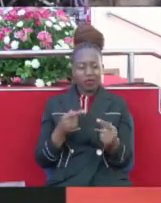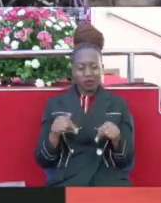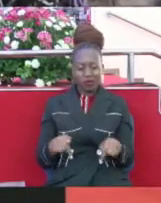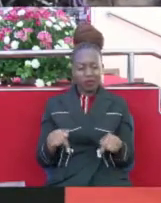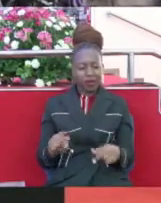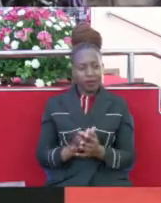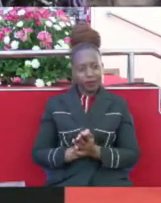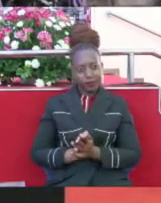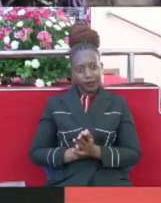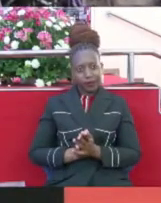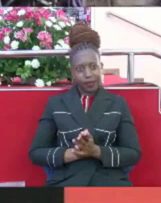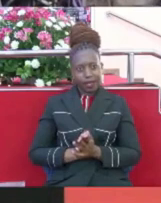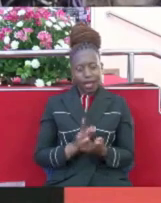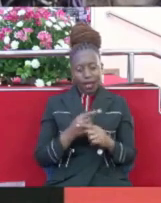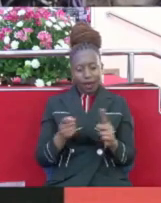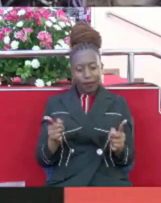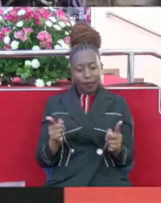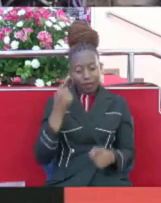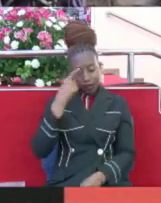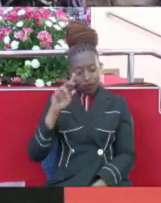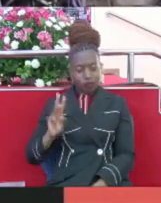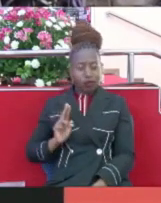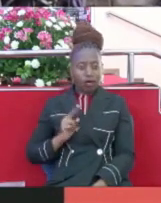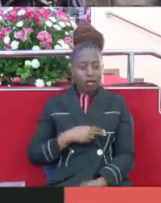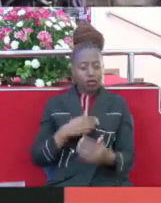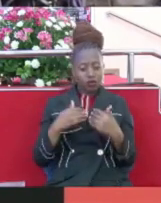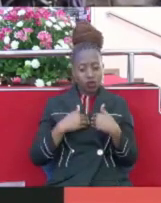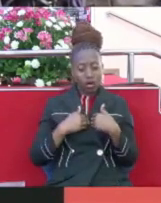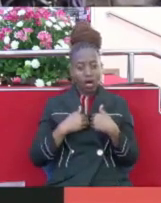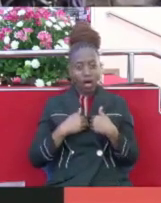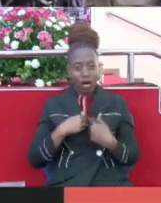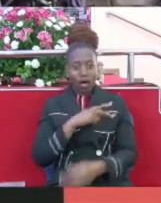But for us to have the place of dominion as the church,